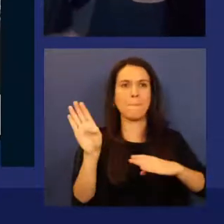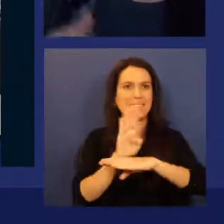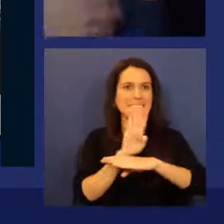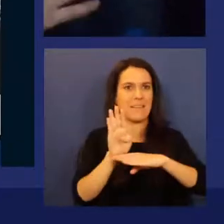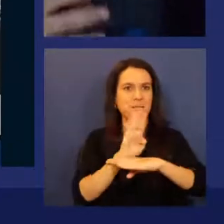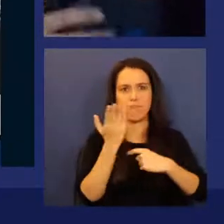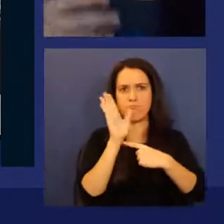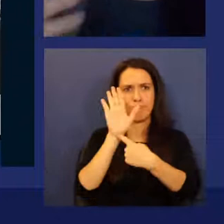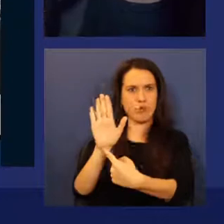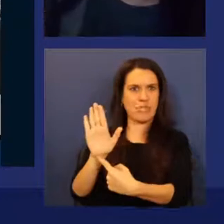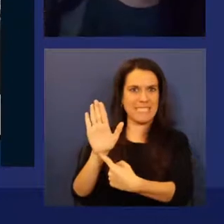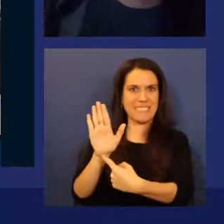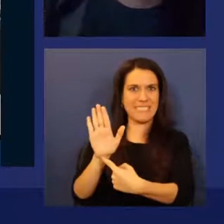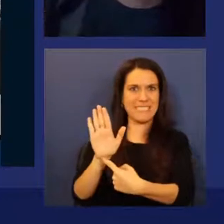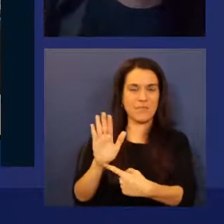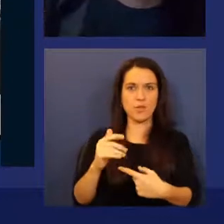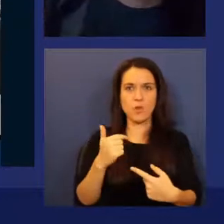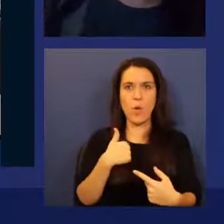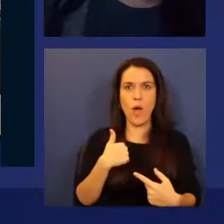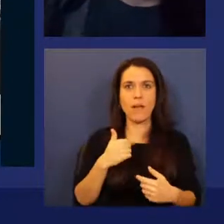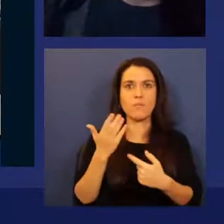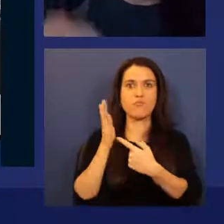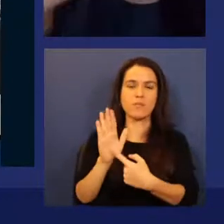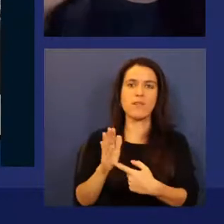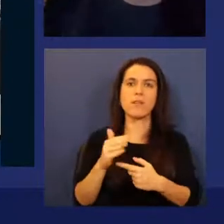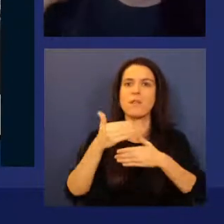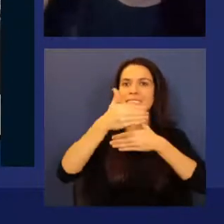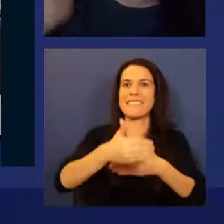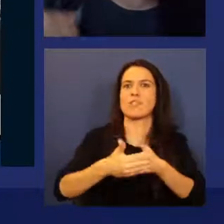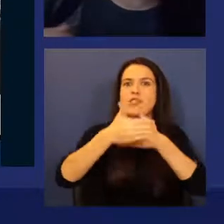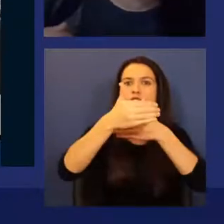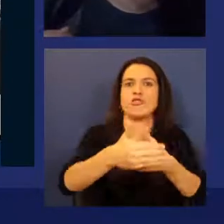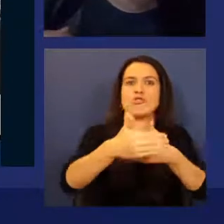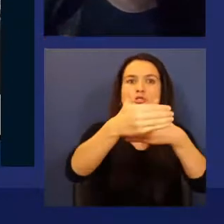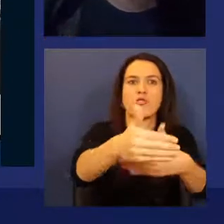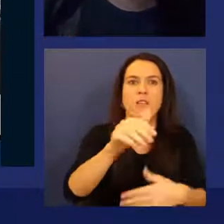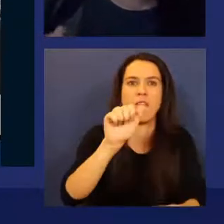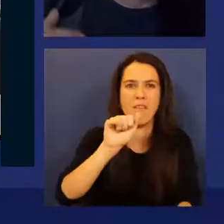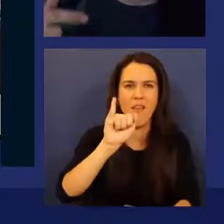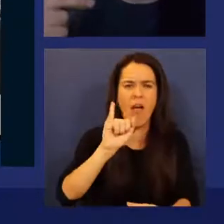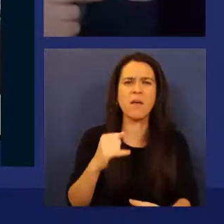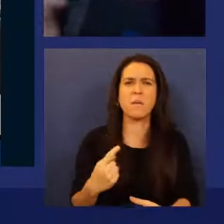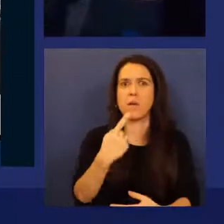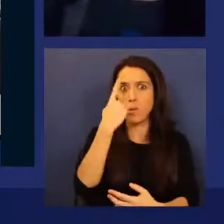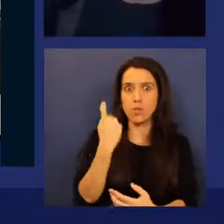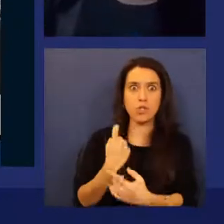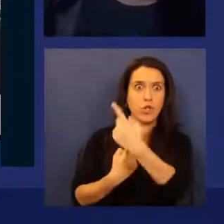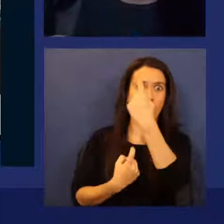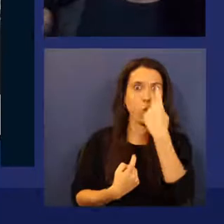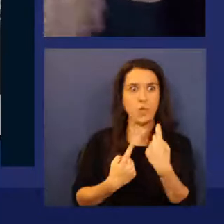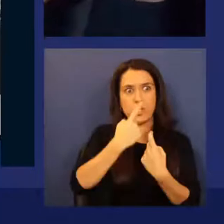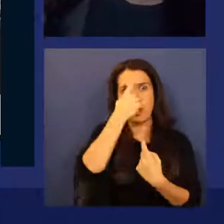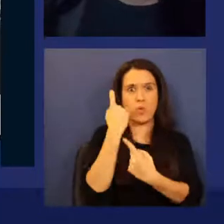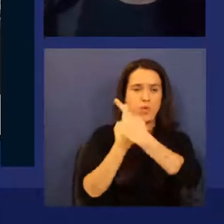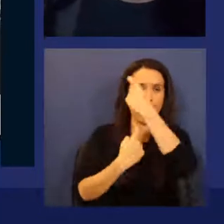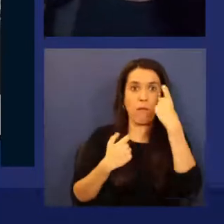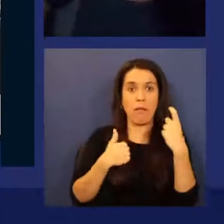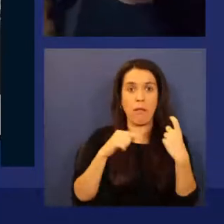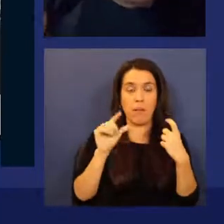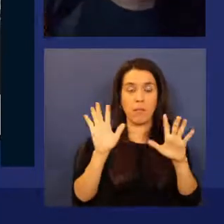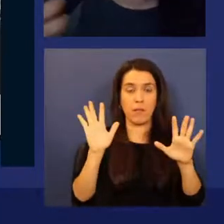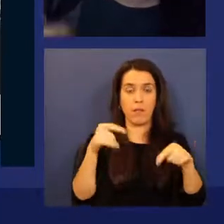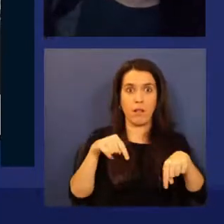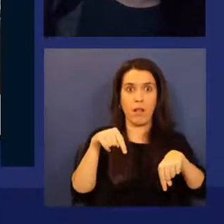present a stage of development for an AI model, I'm asked enough questions in that it forces me to go back